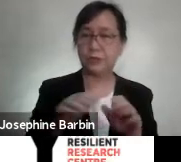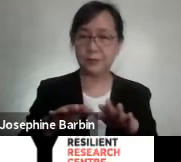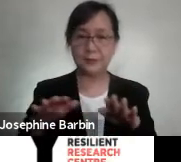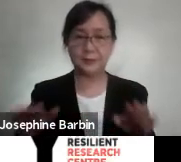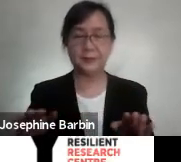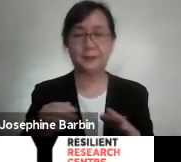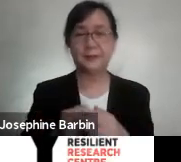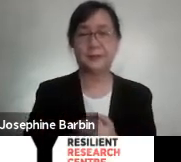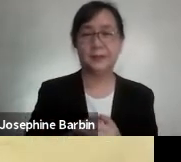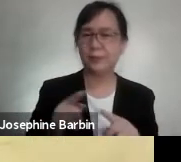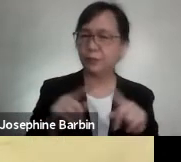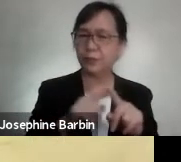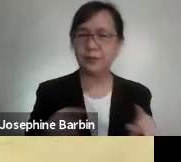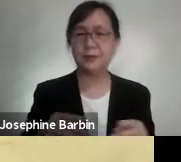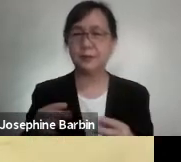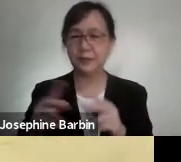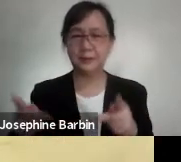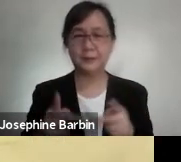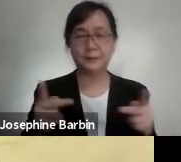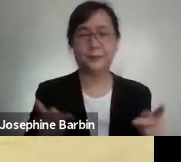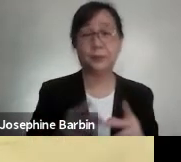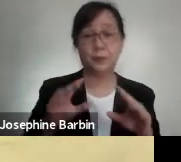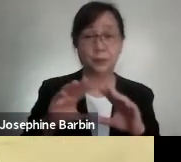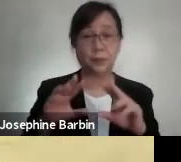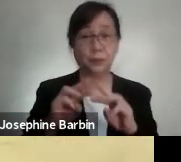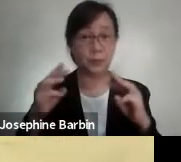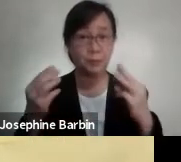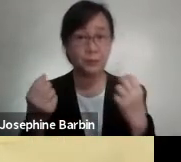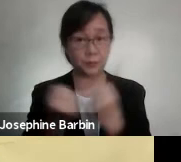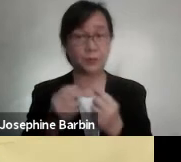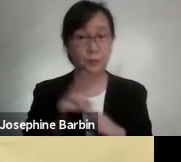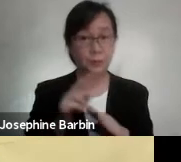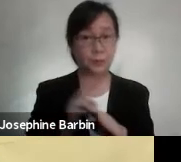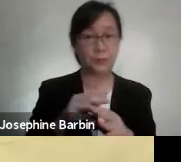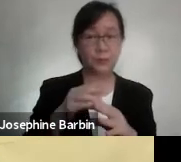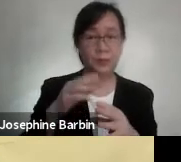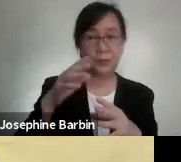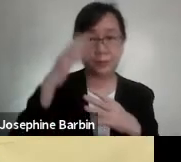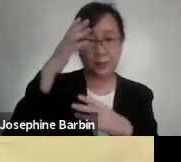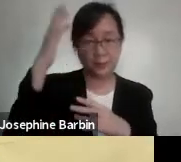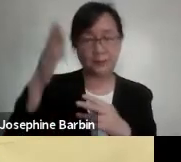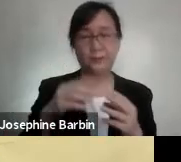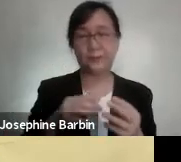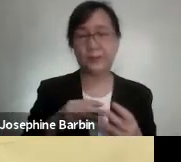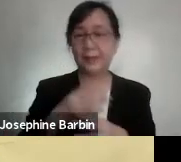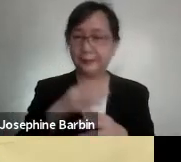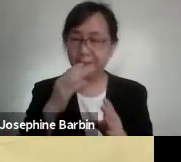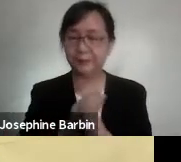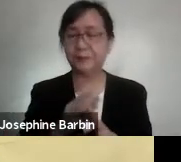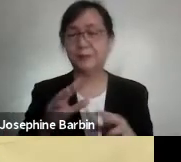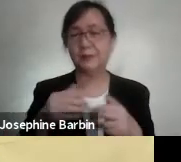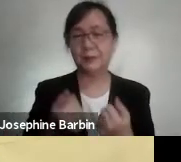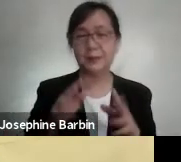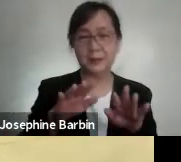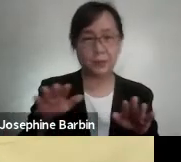local settings. And these workshops used creative and participatory methods. So children completed a